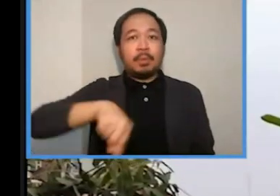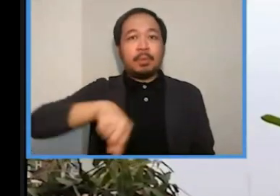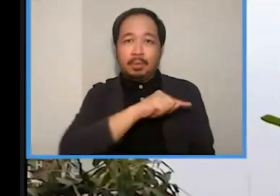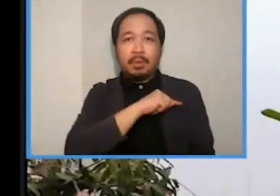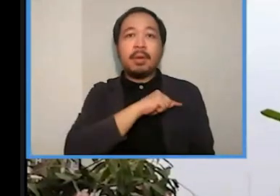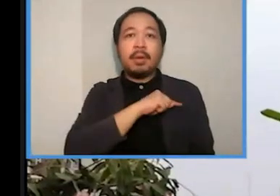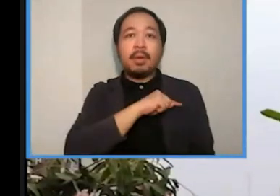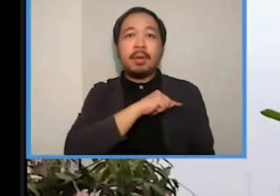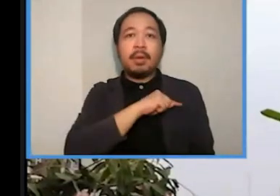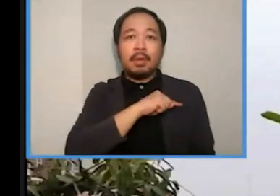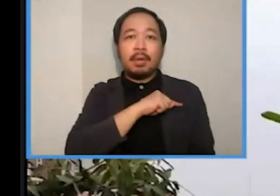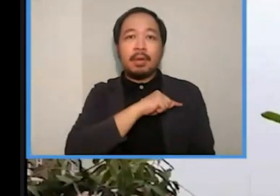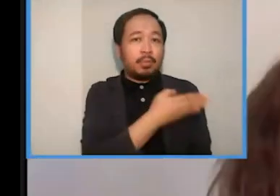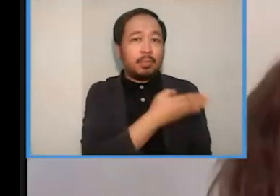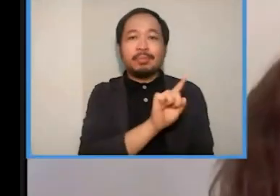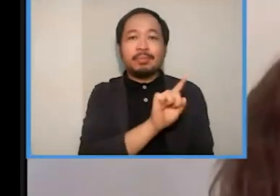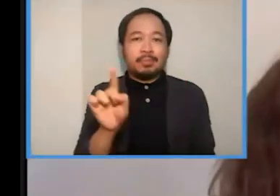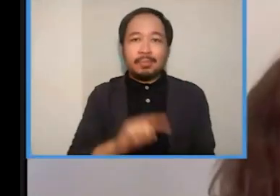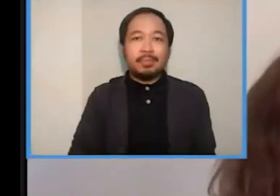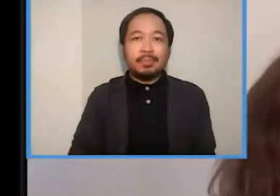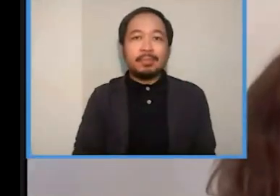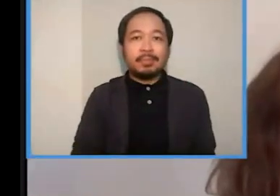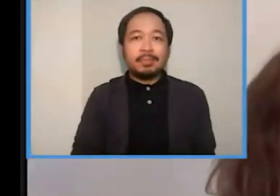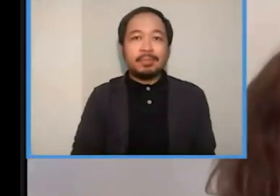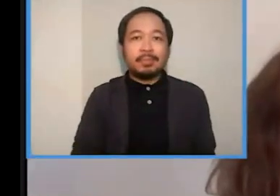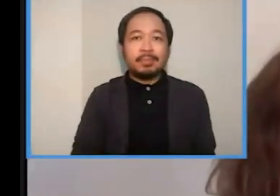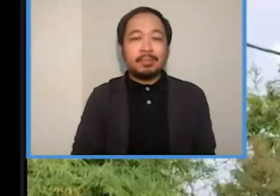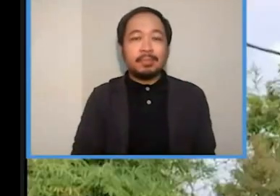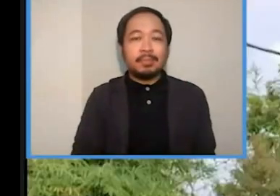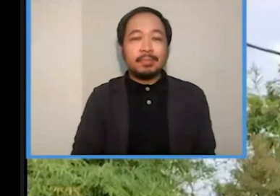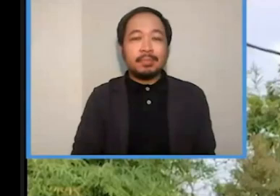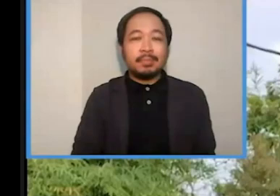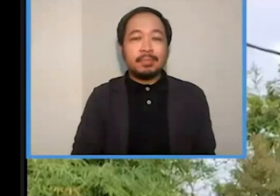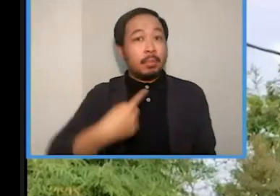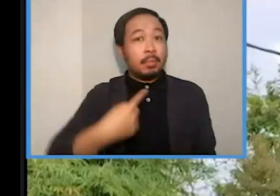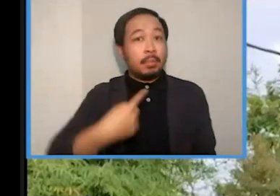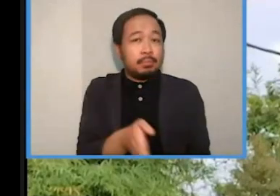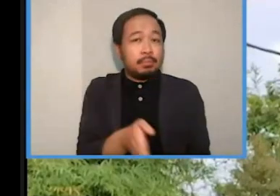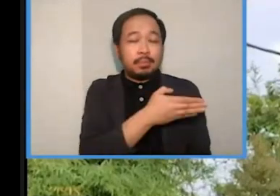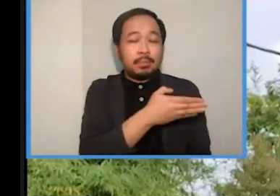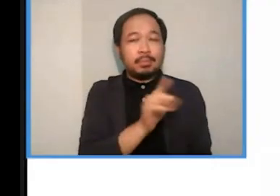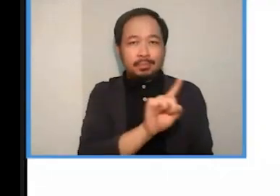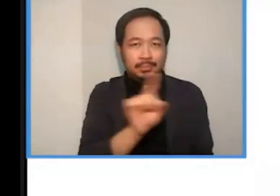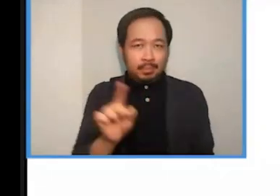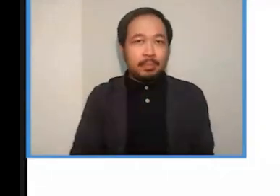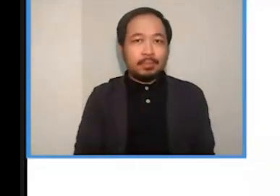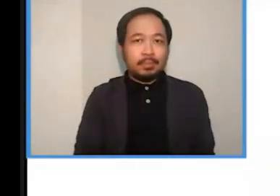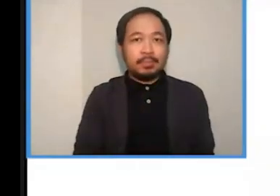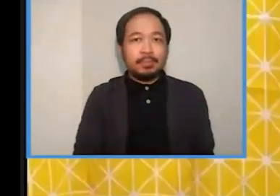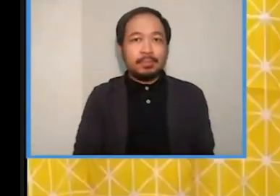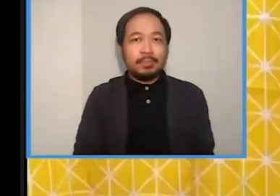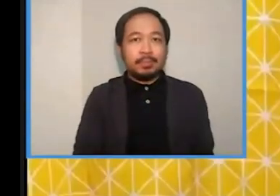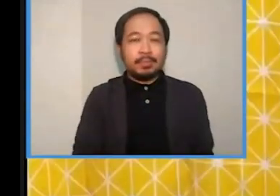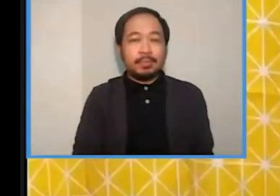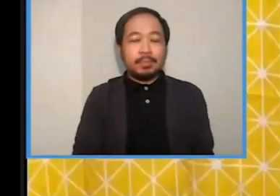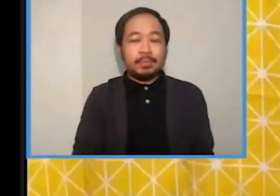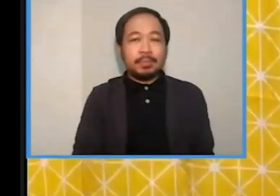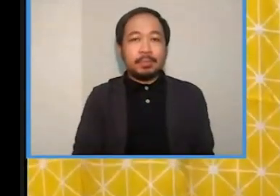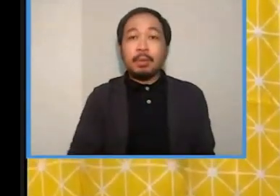Leave us not behind. Leave us not behind. Leave us not behind. Leave us not